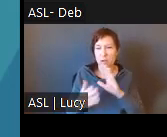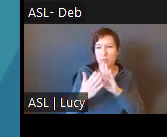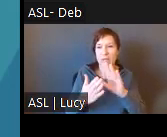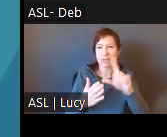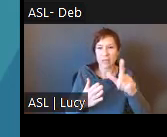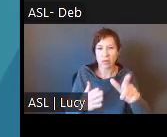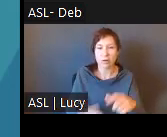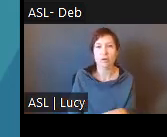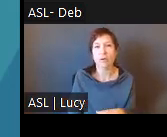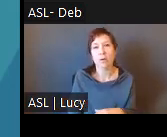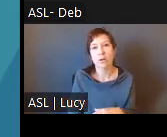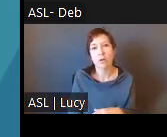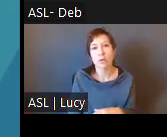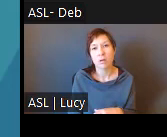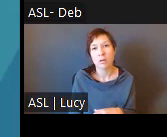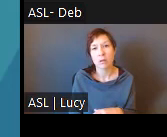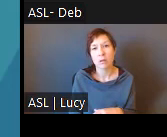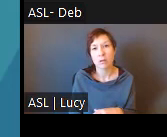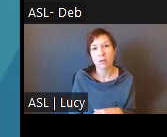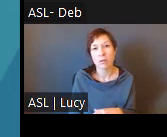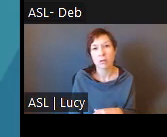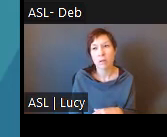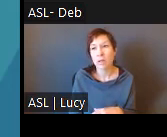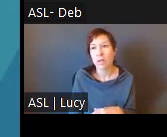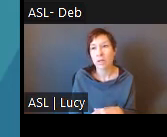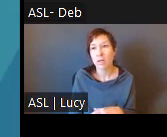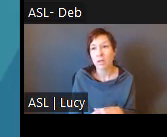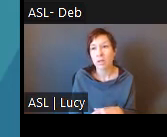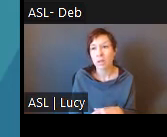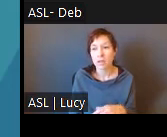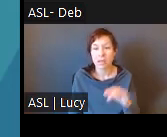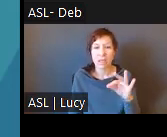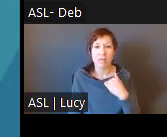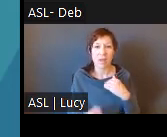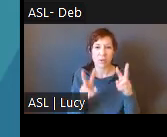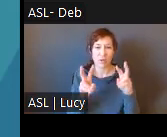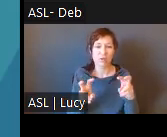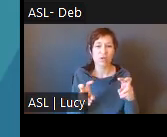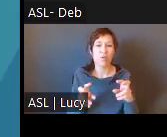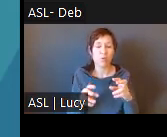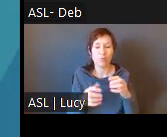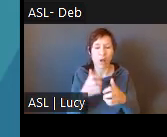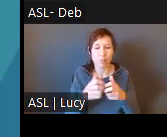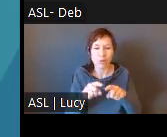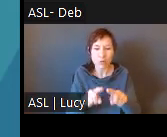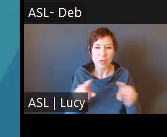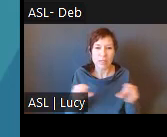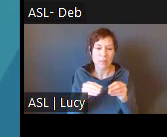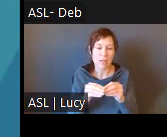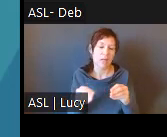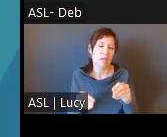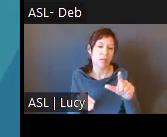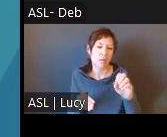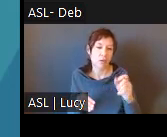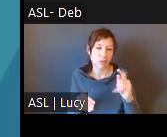the clarification of meeting logistics as we go along, please type that into the Q&A box and we will answer it